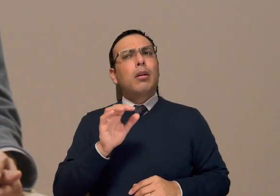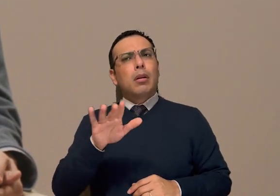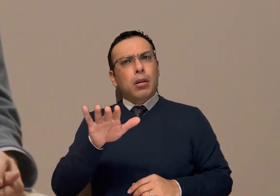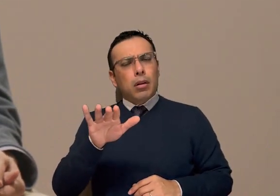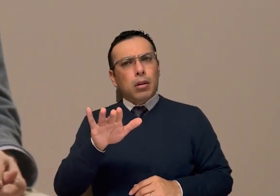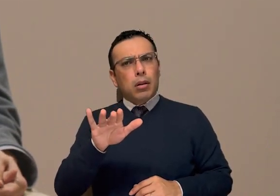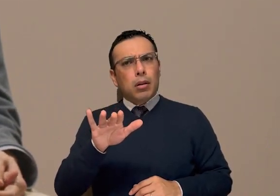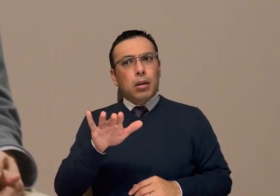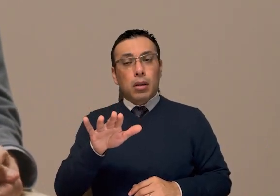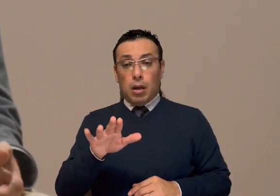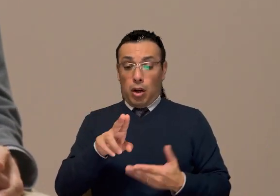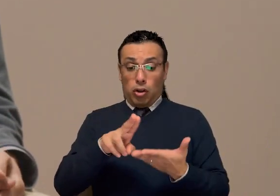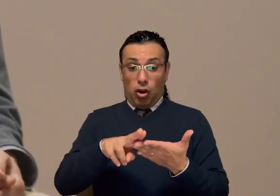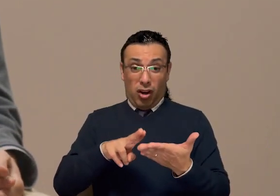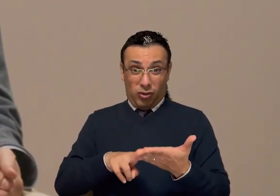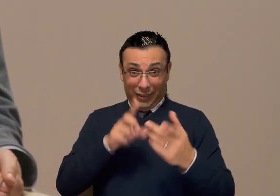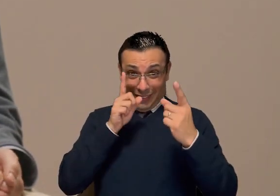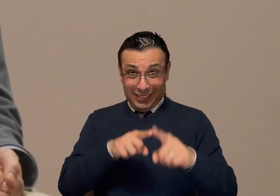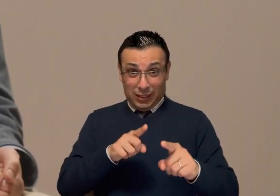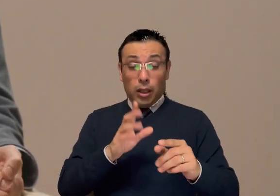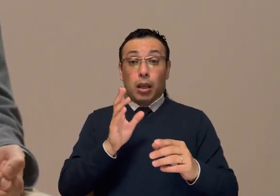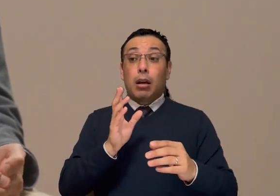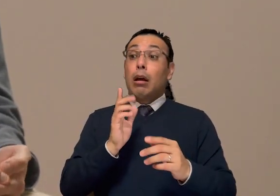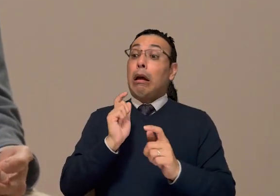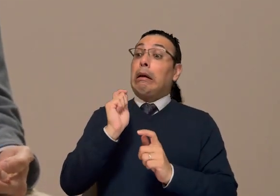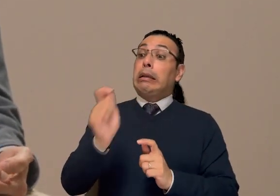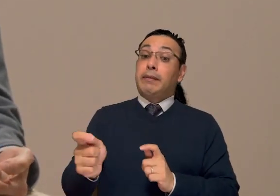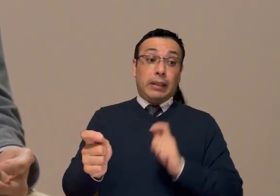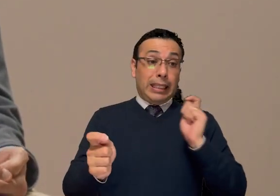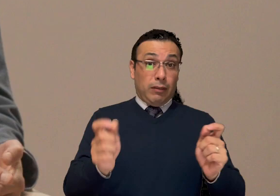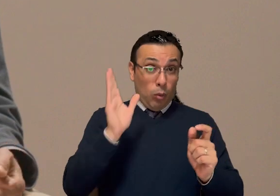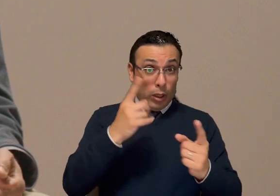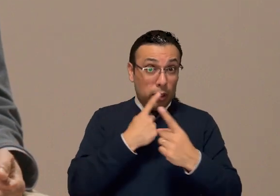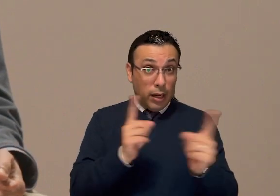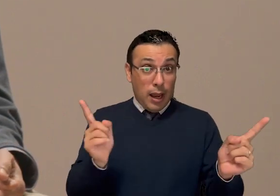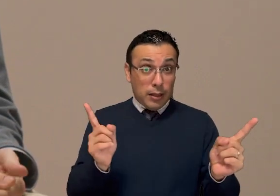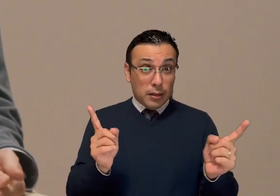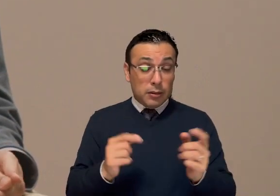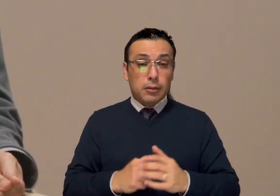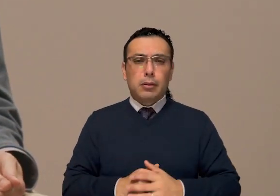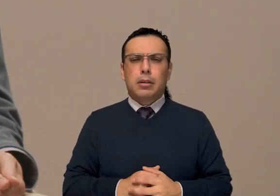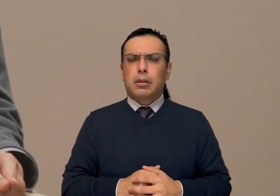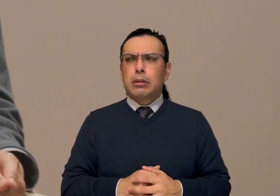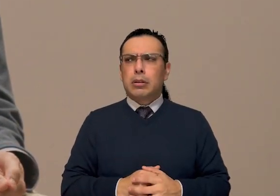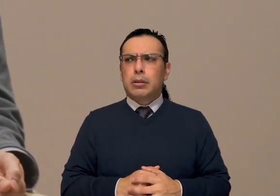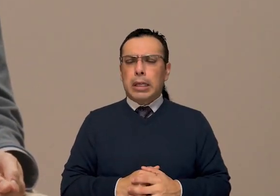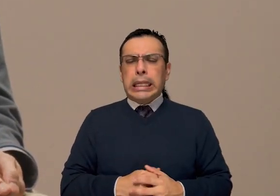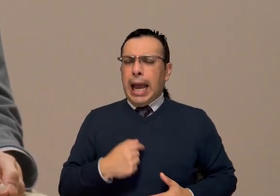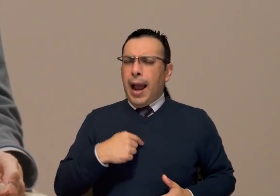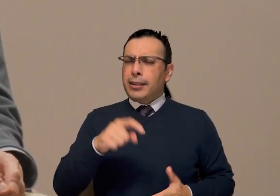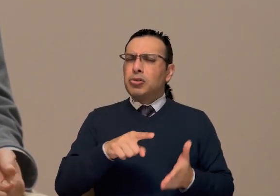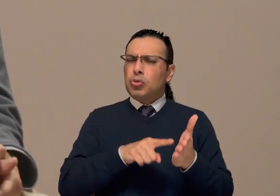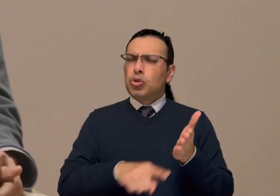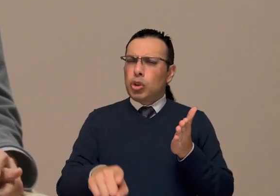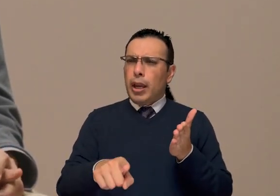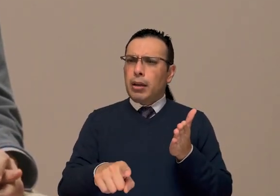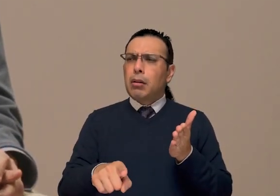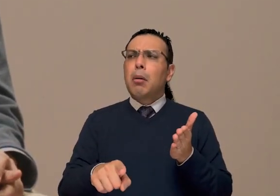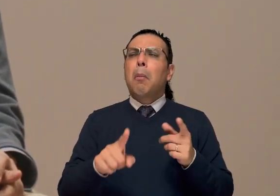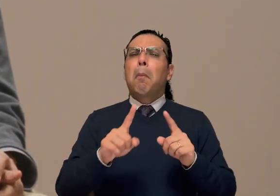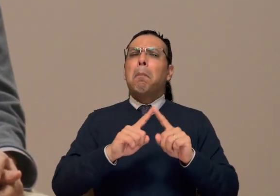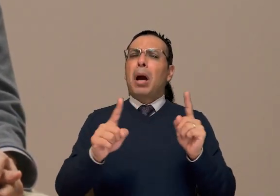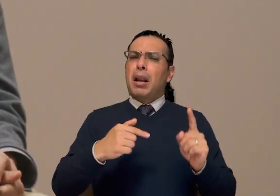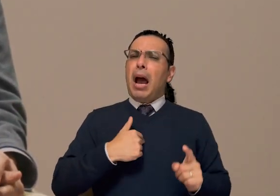I'd have to check, but my understanding is they generally are. Okay, yes? Yeah, just to add to